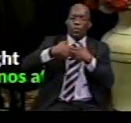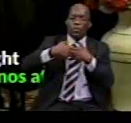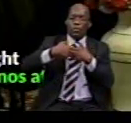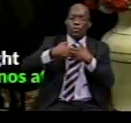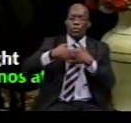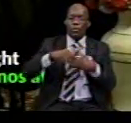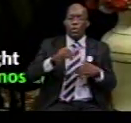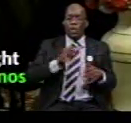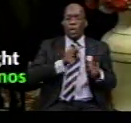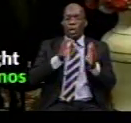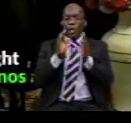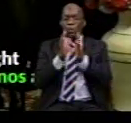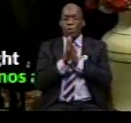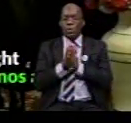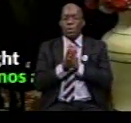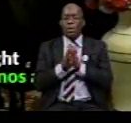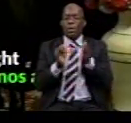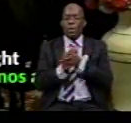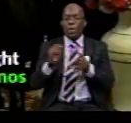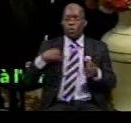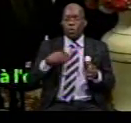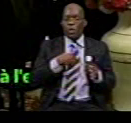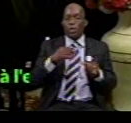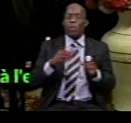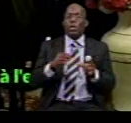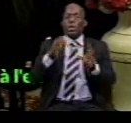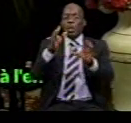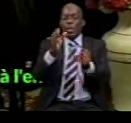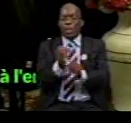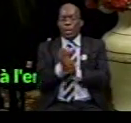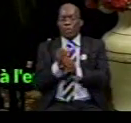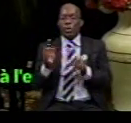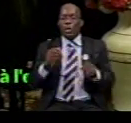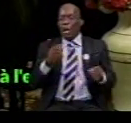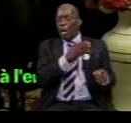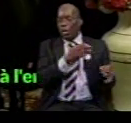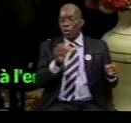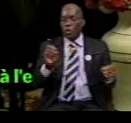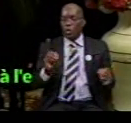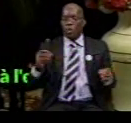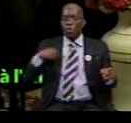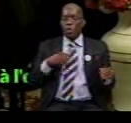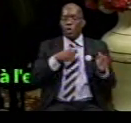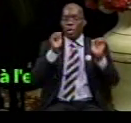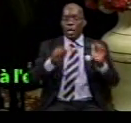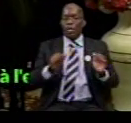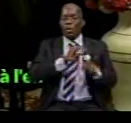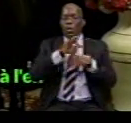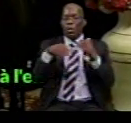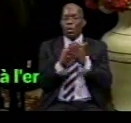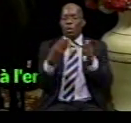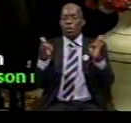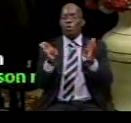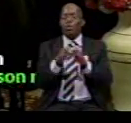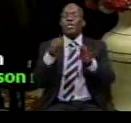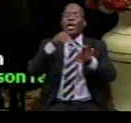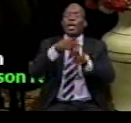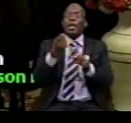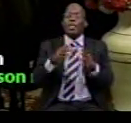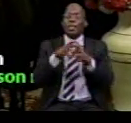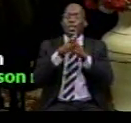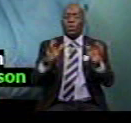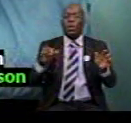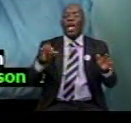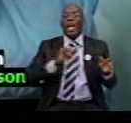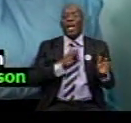I will get our business straight so we can all meet at the gate. I pray